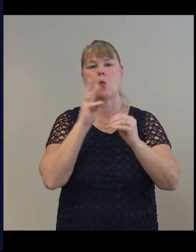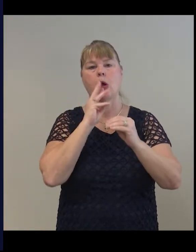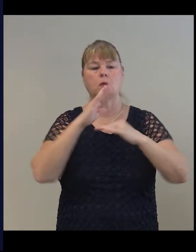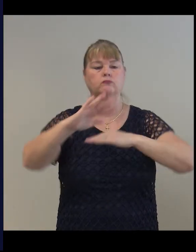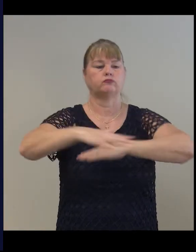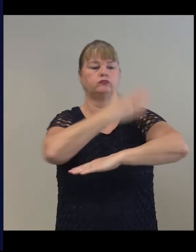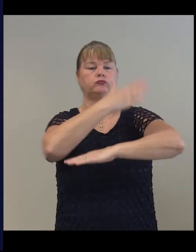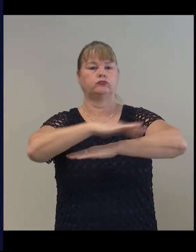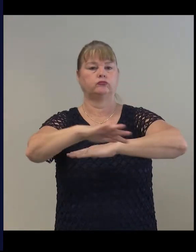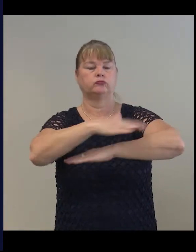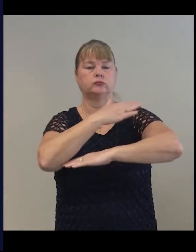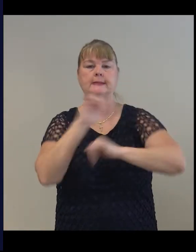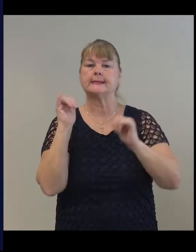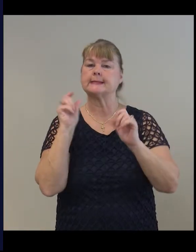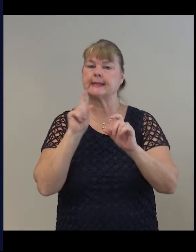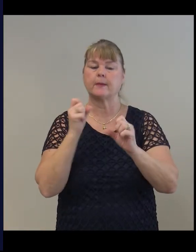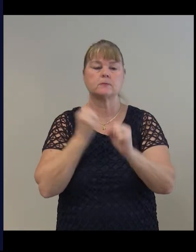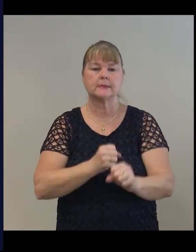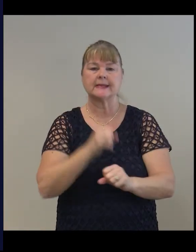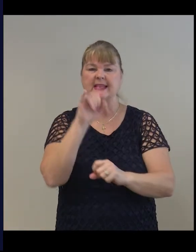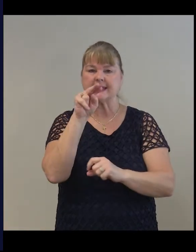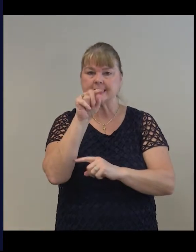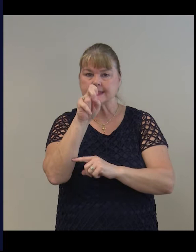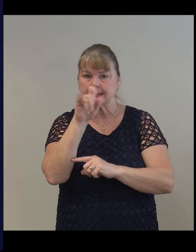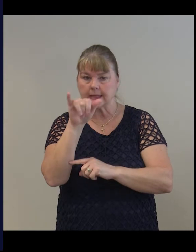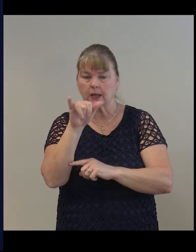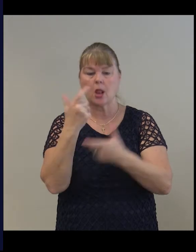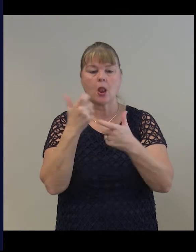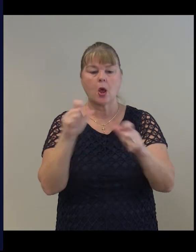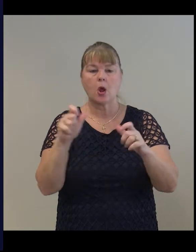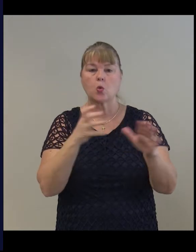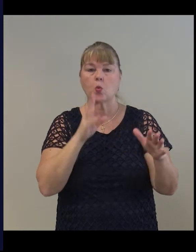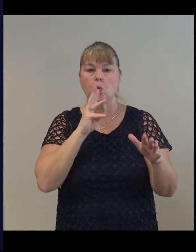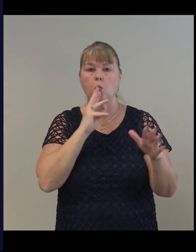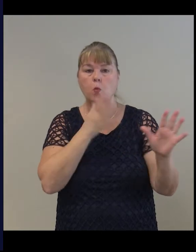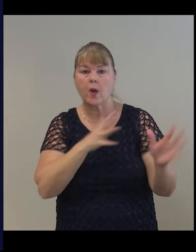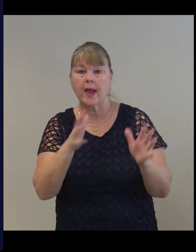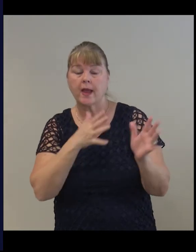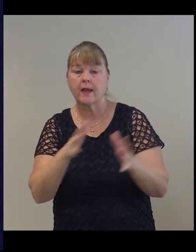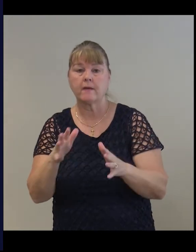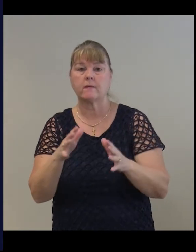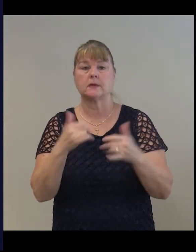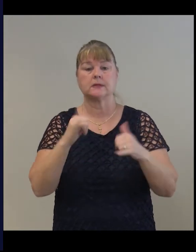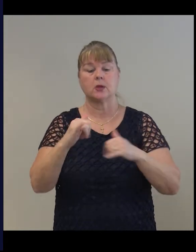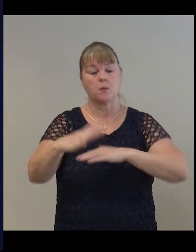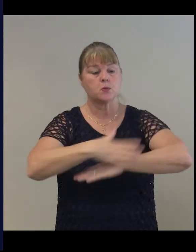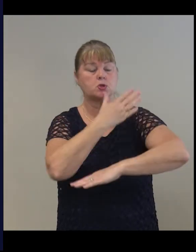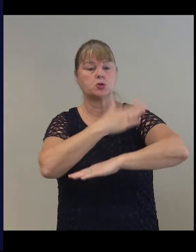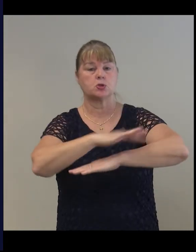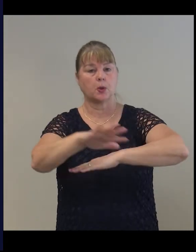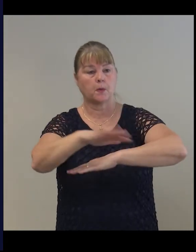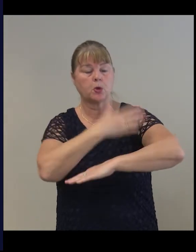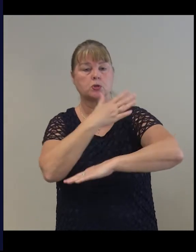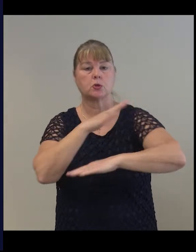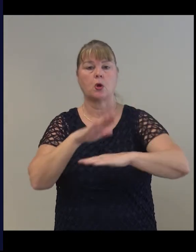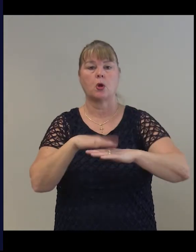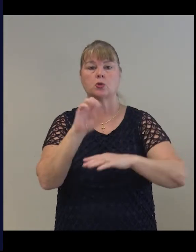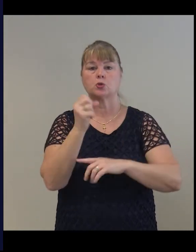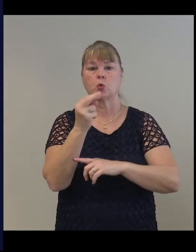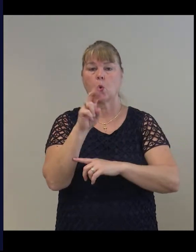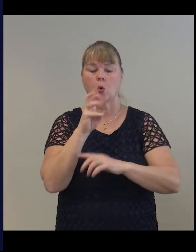and a larger storm that's pushing its way on shore, it's going to cause more storm surge to come into our